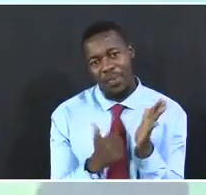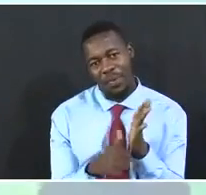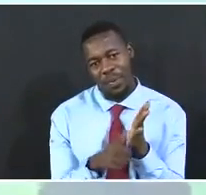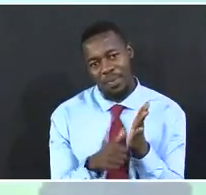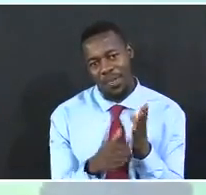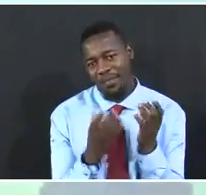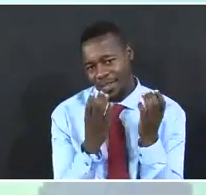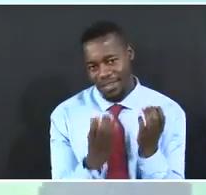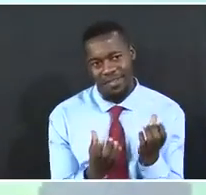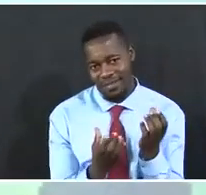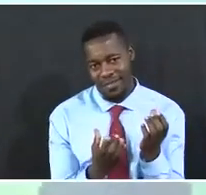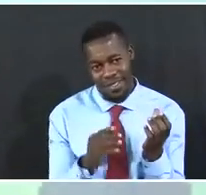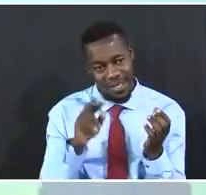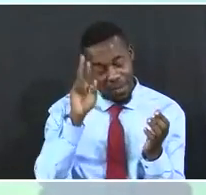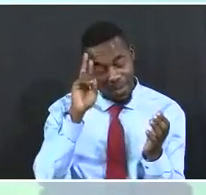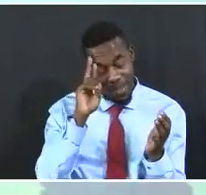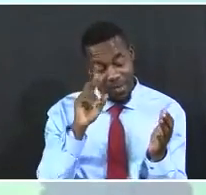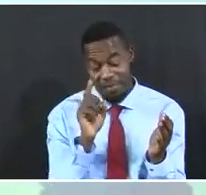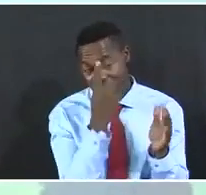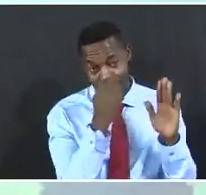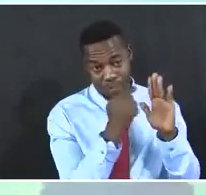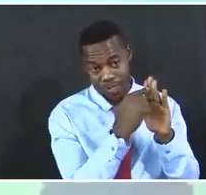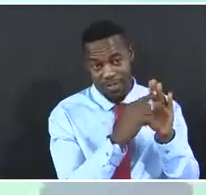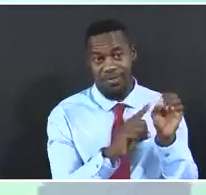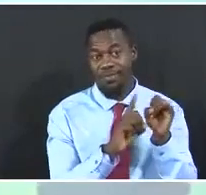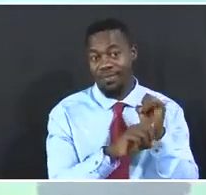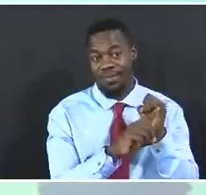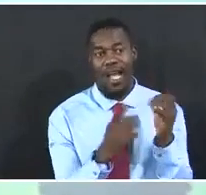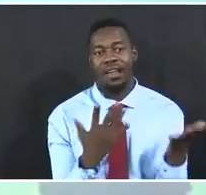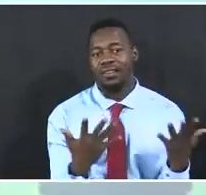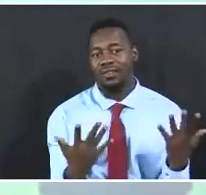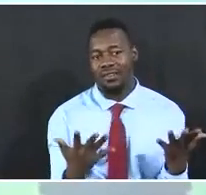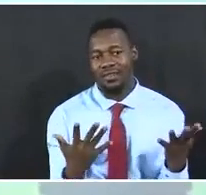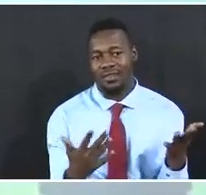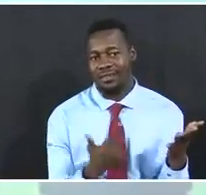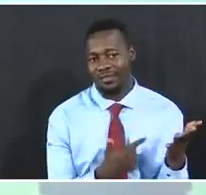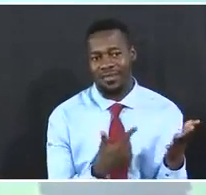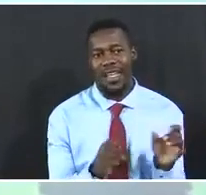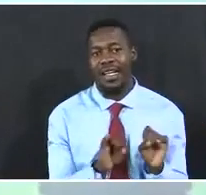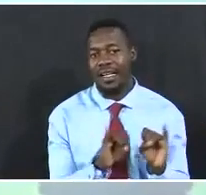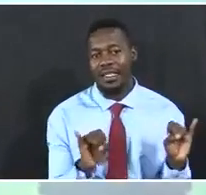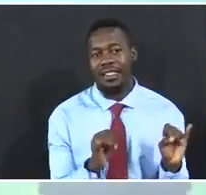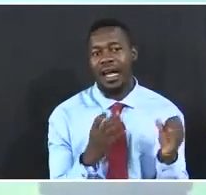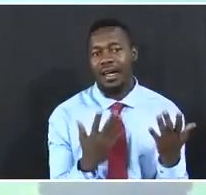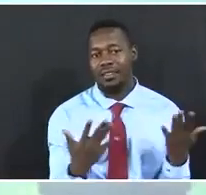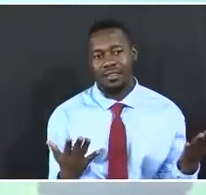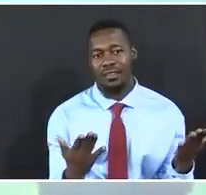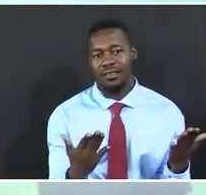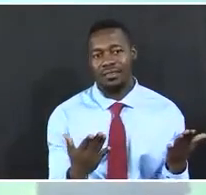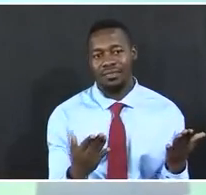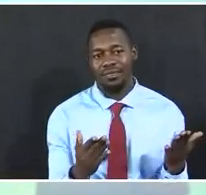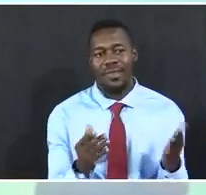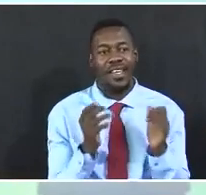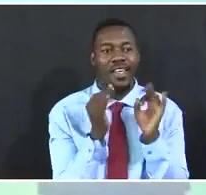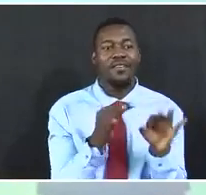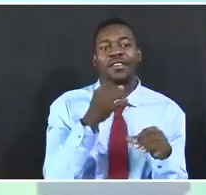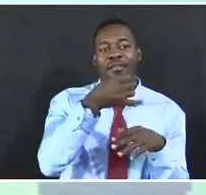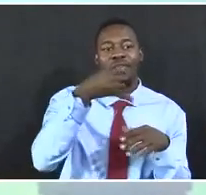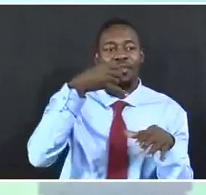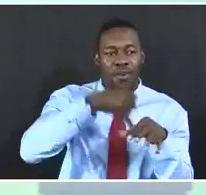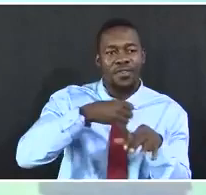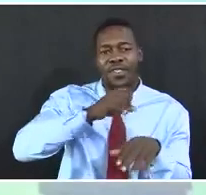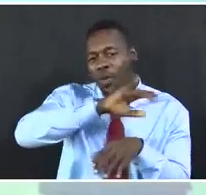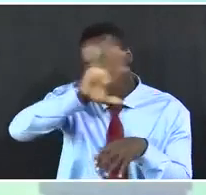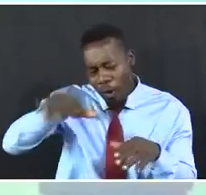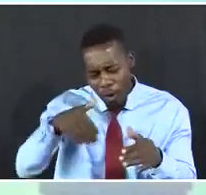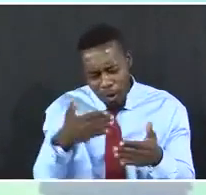you are involved in any of the things I've mentioned, then your hand is not clean. Okay?